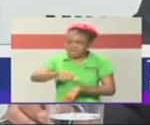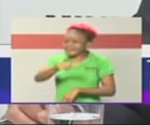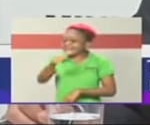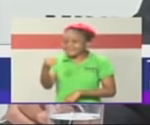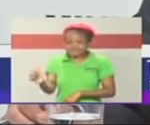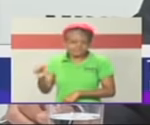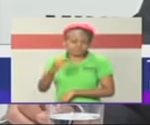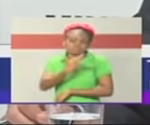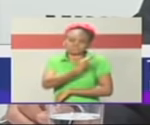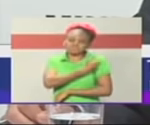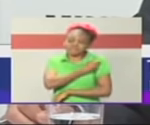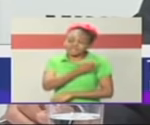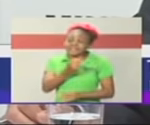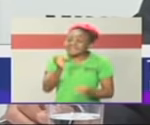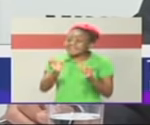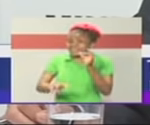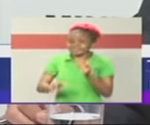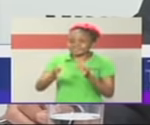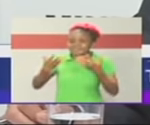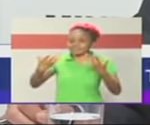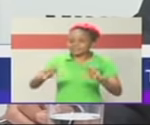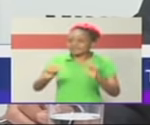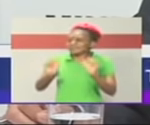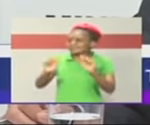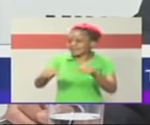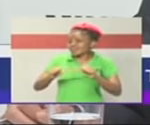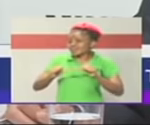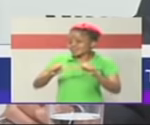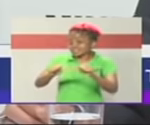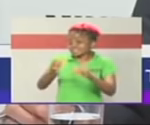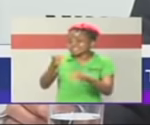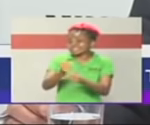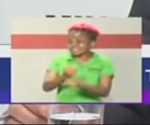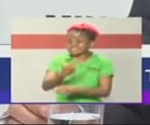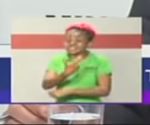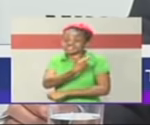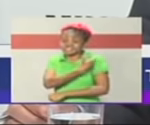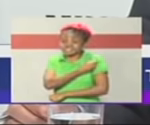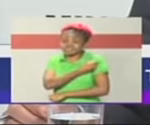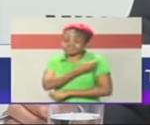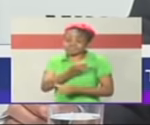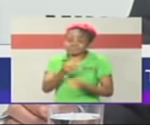But I don't know which particular vaccine she would have taken.